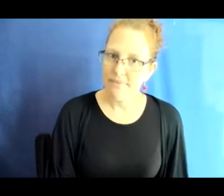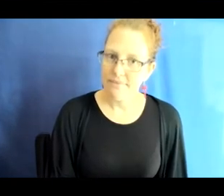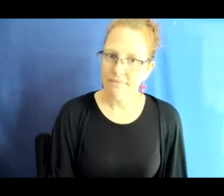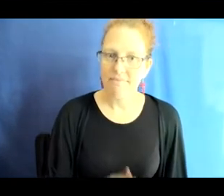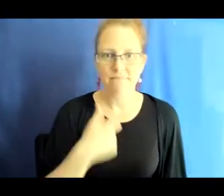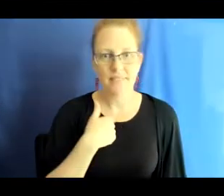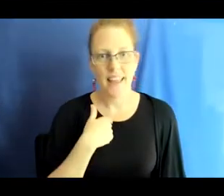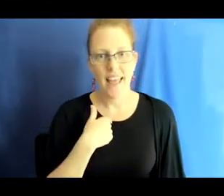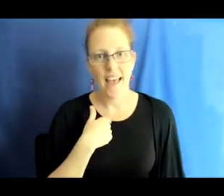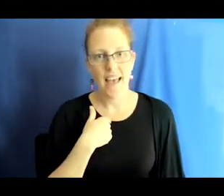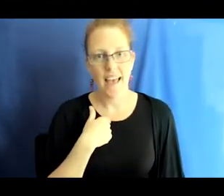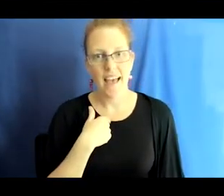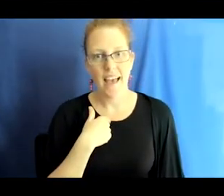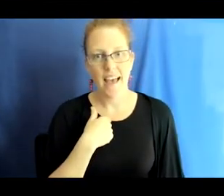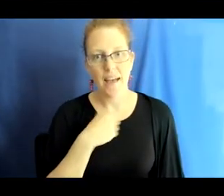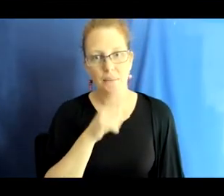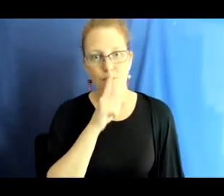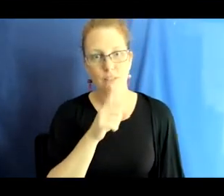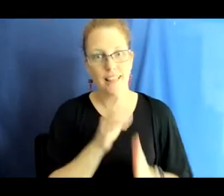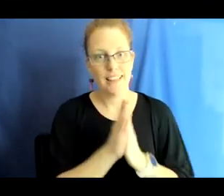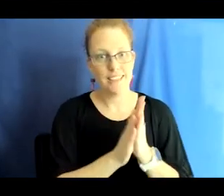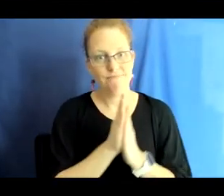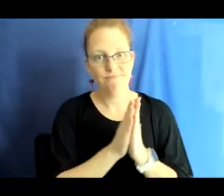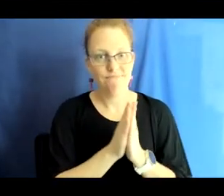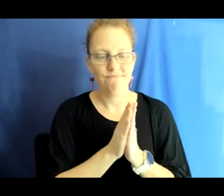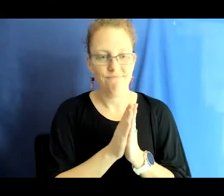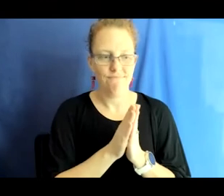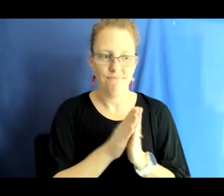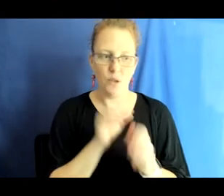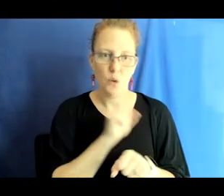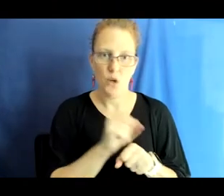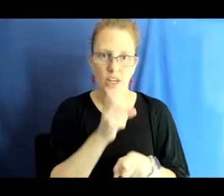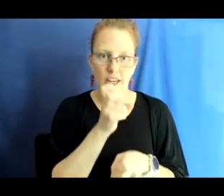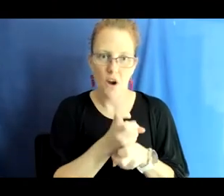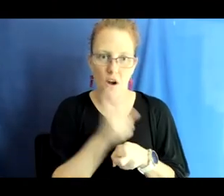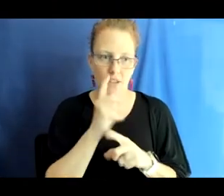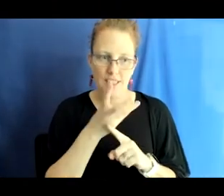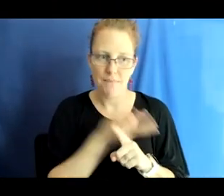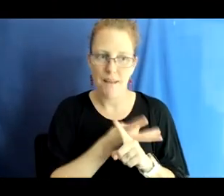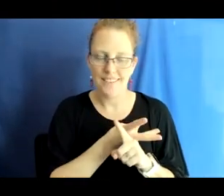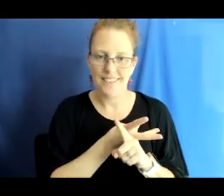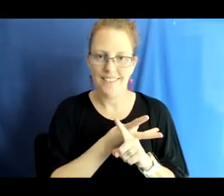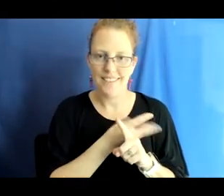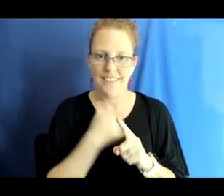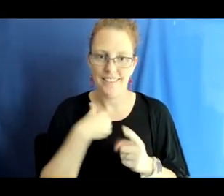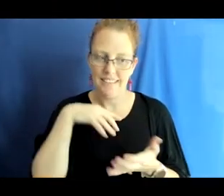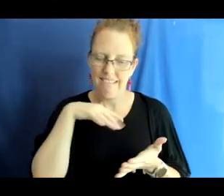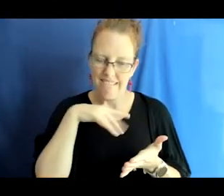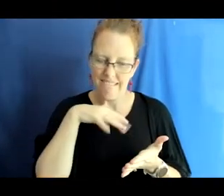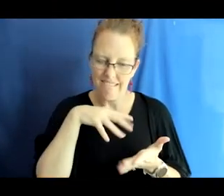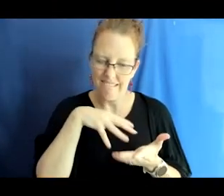I was really, you know, going for it pretty hard those 6 months, pretty desperately,